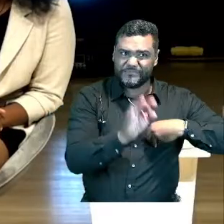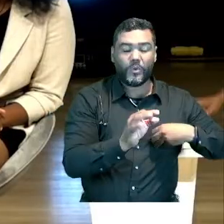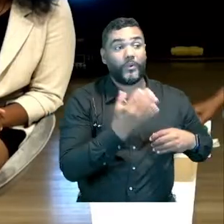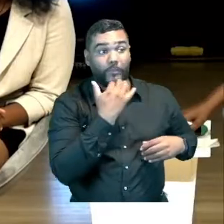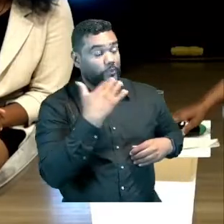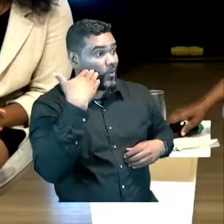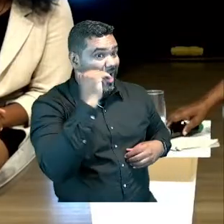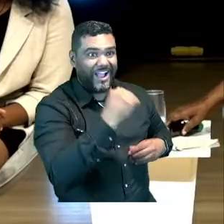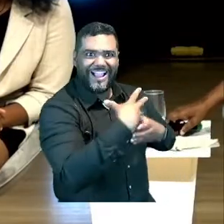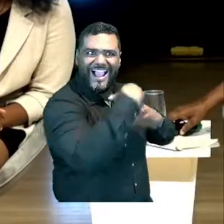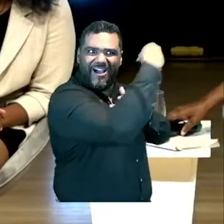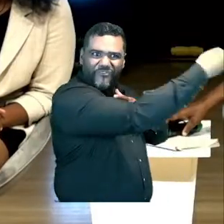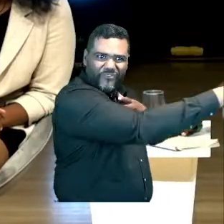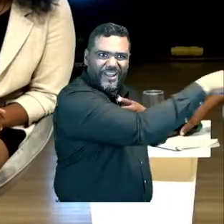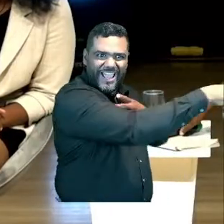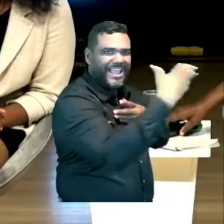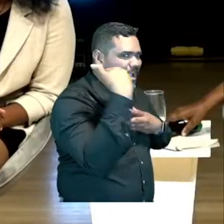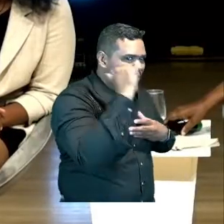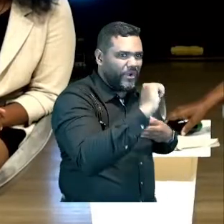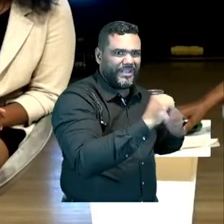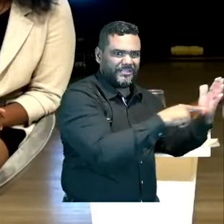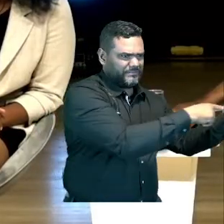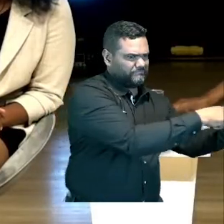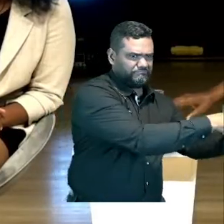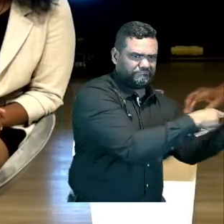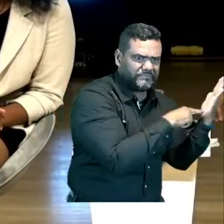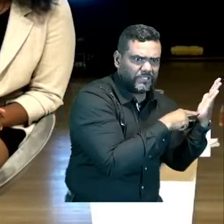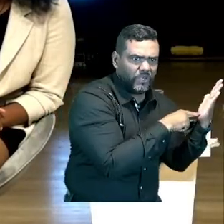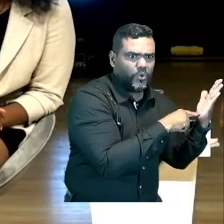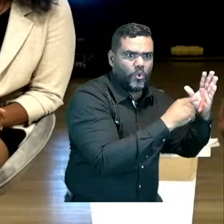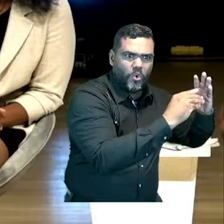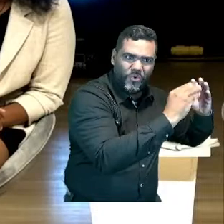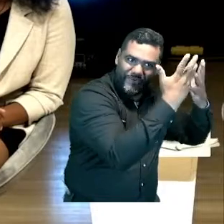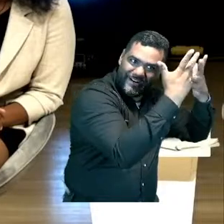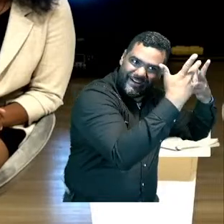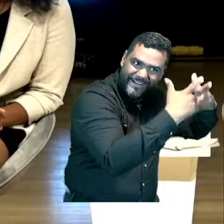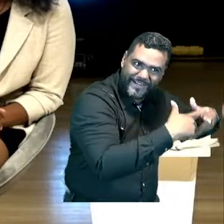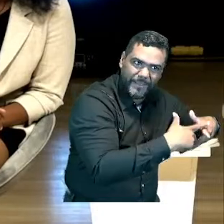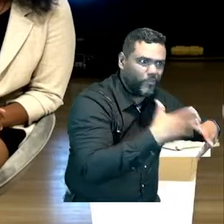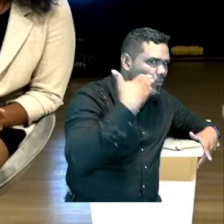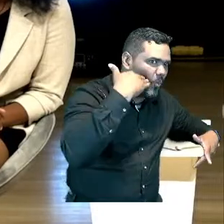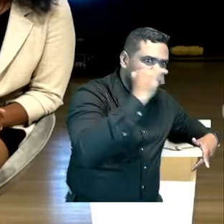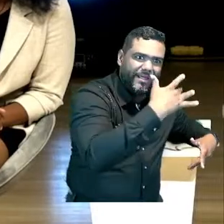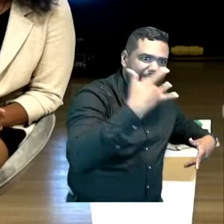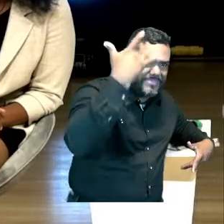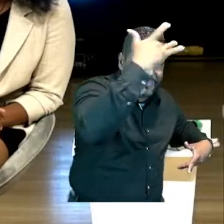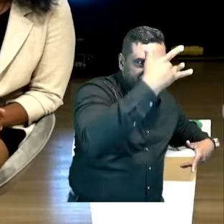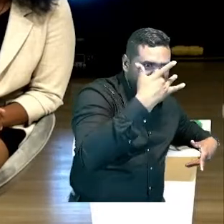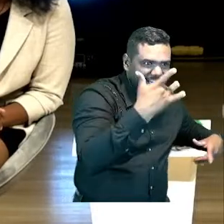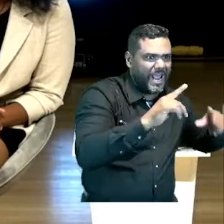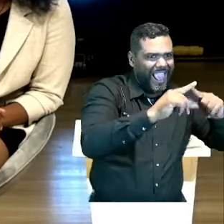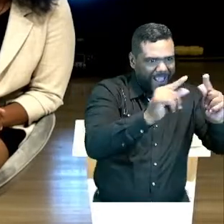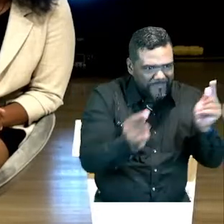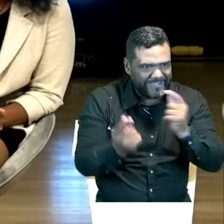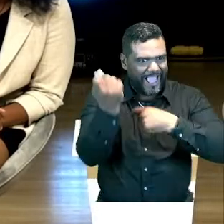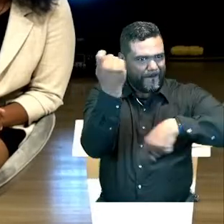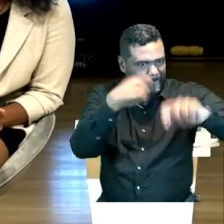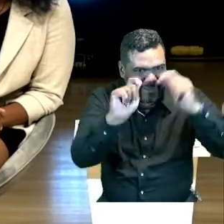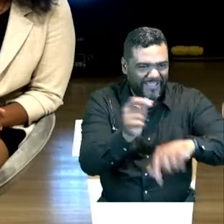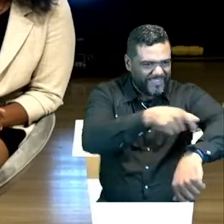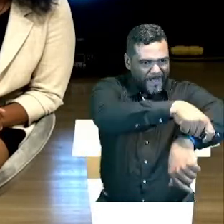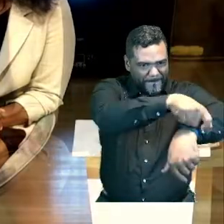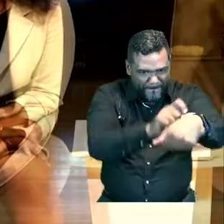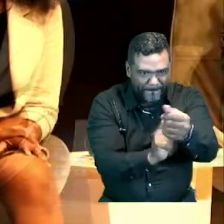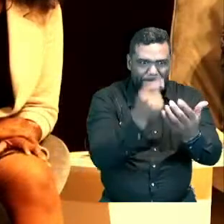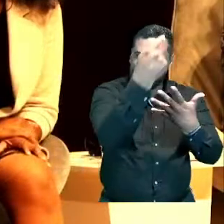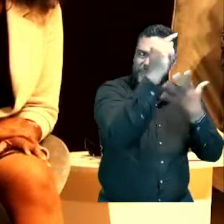culture. Right outside, there is a beautiful array of entrepreneurships of Afro-descendant